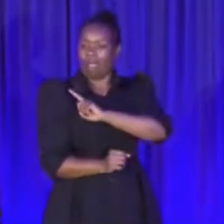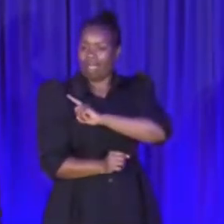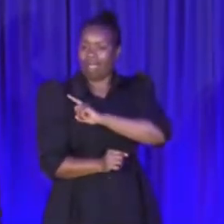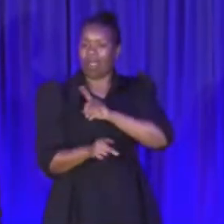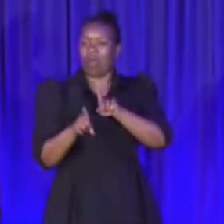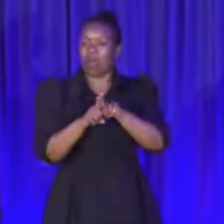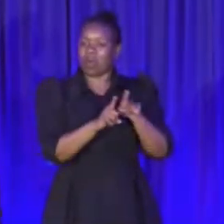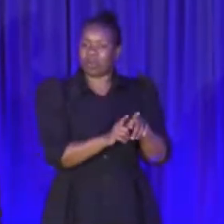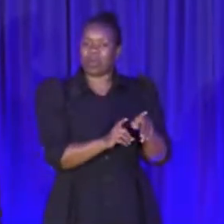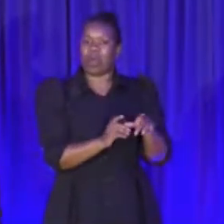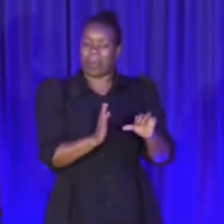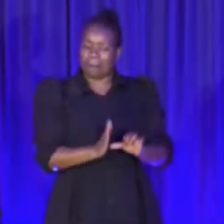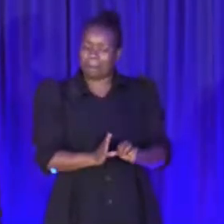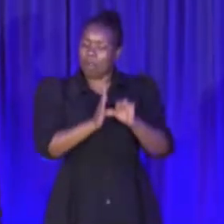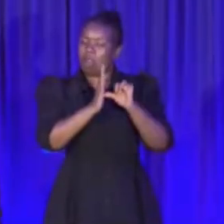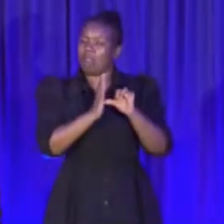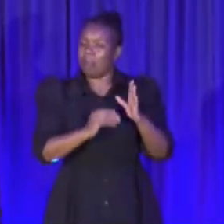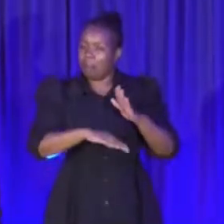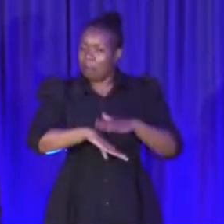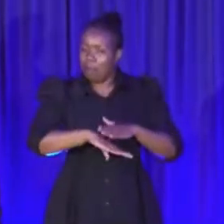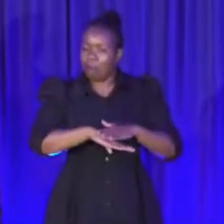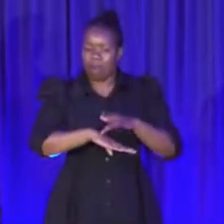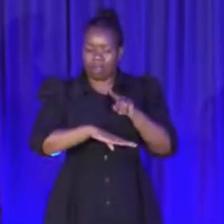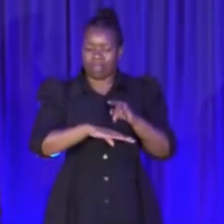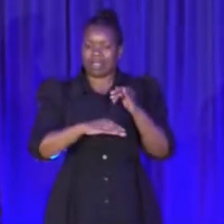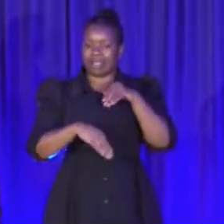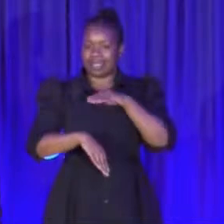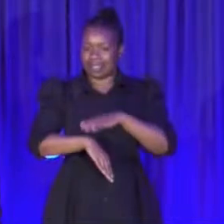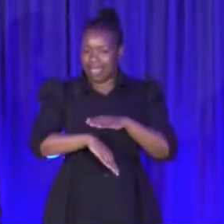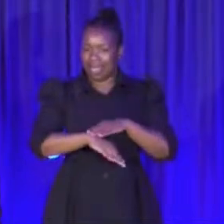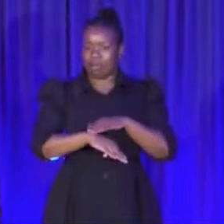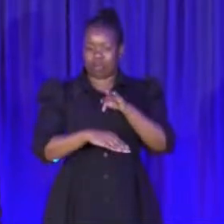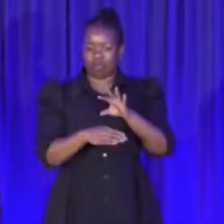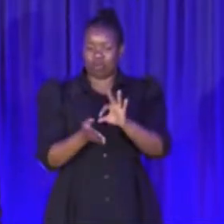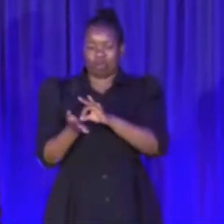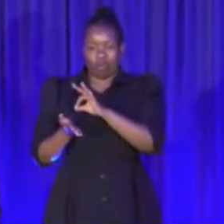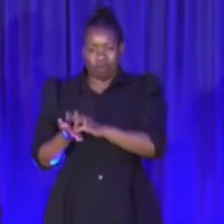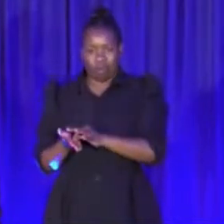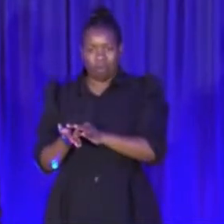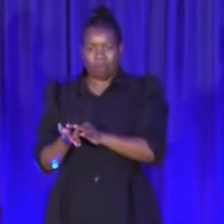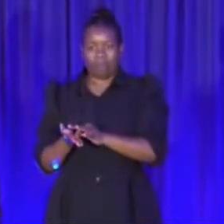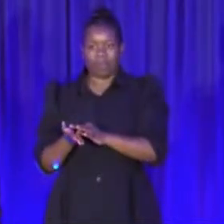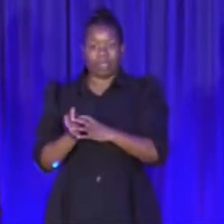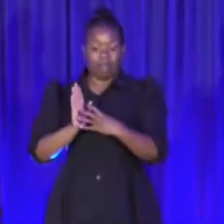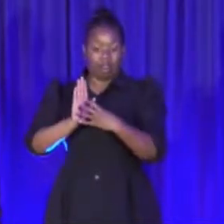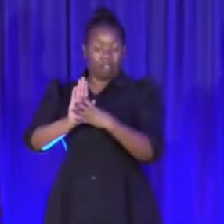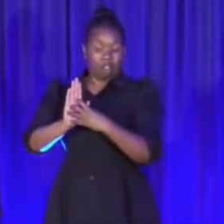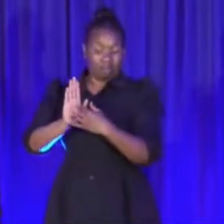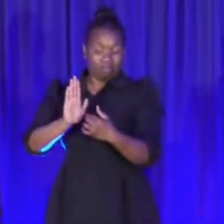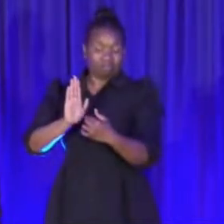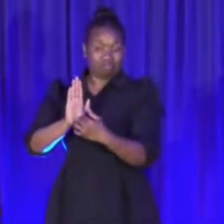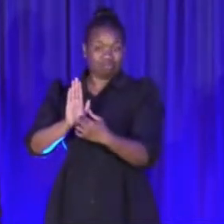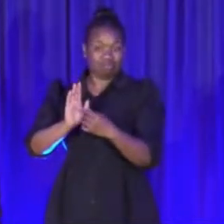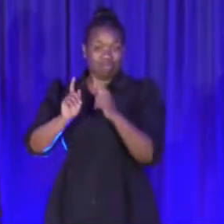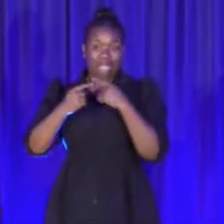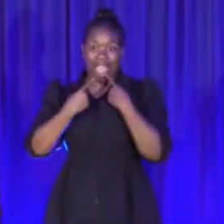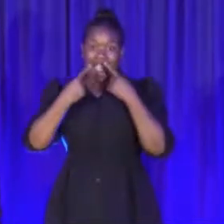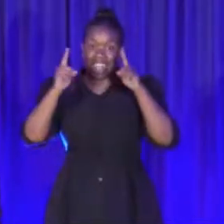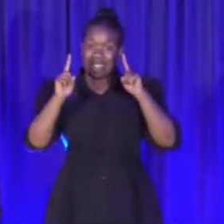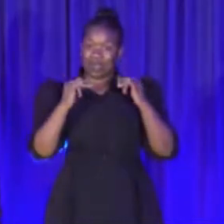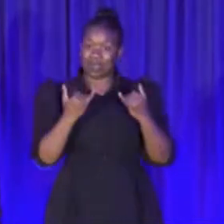important, even more important on this occasion. Let the logo that we are going to unveil